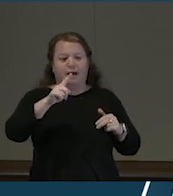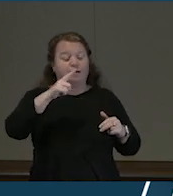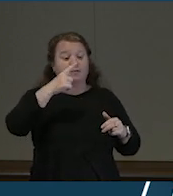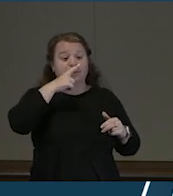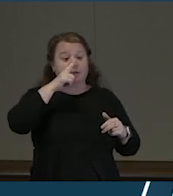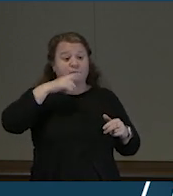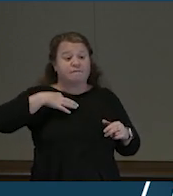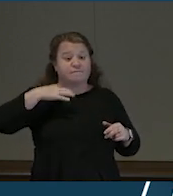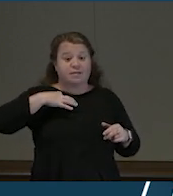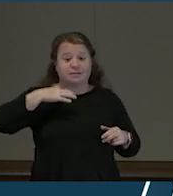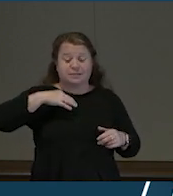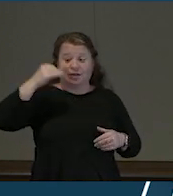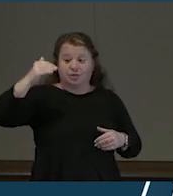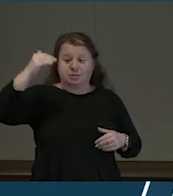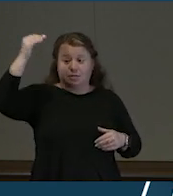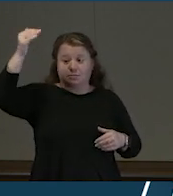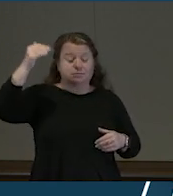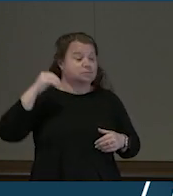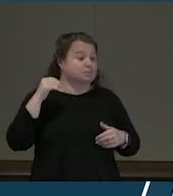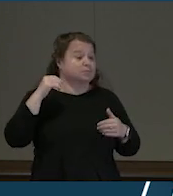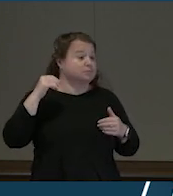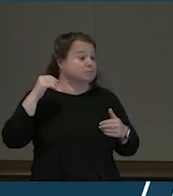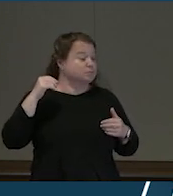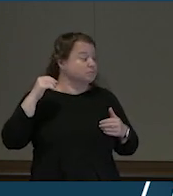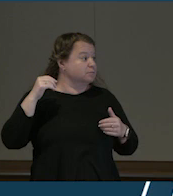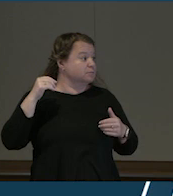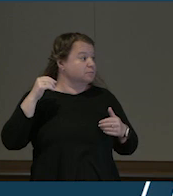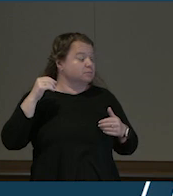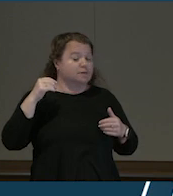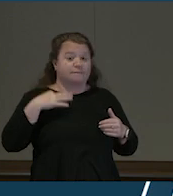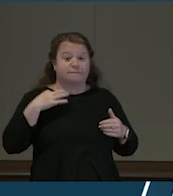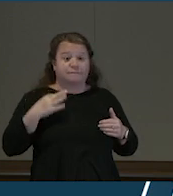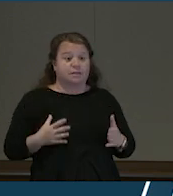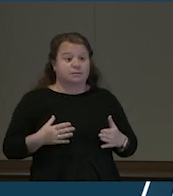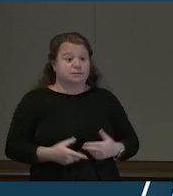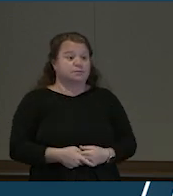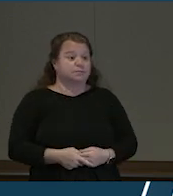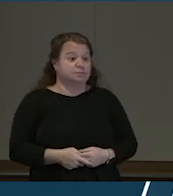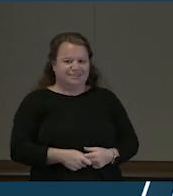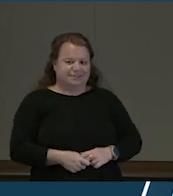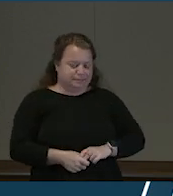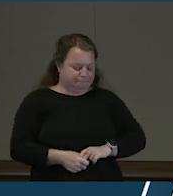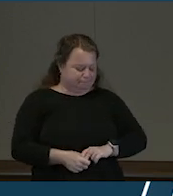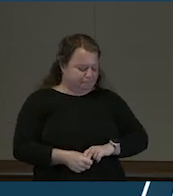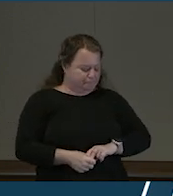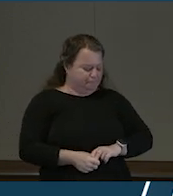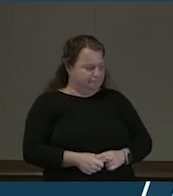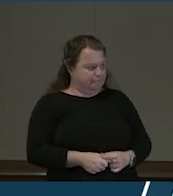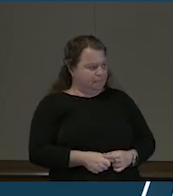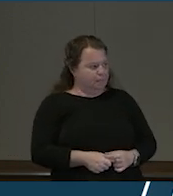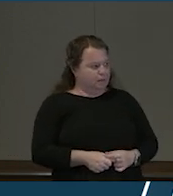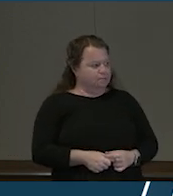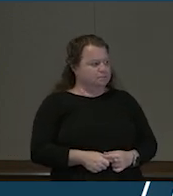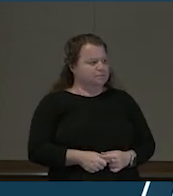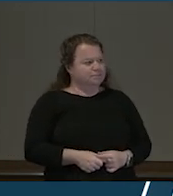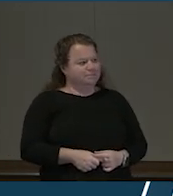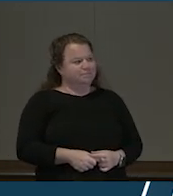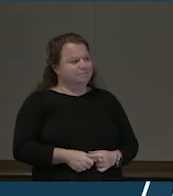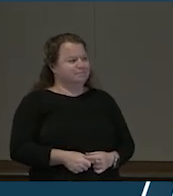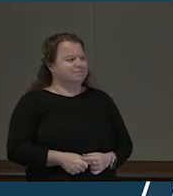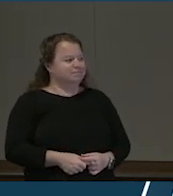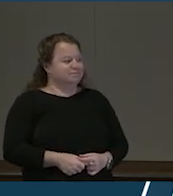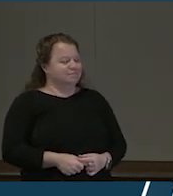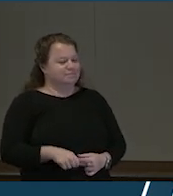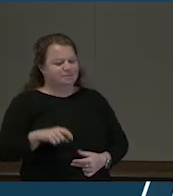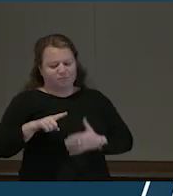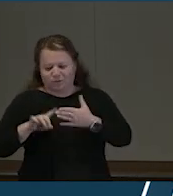adult caregiver to volunteer. It's really simple, I promise. What's your